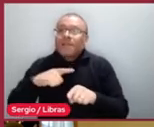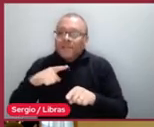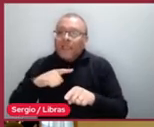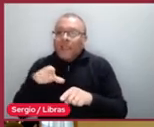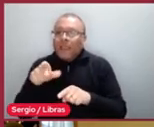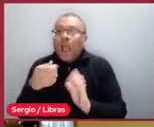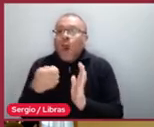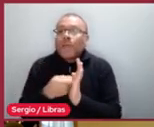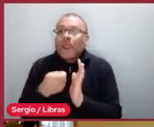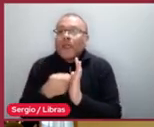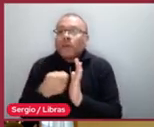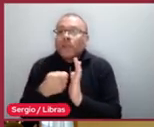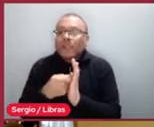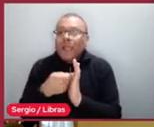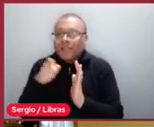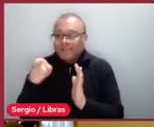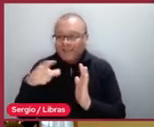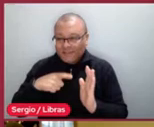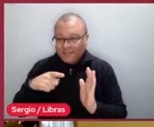And